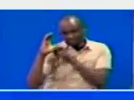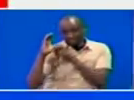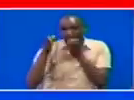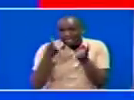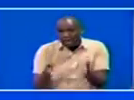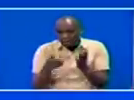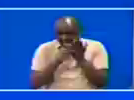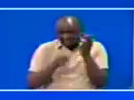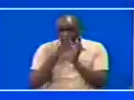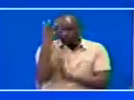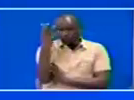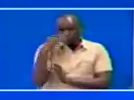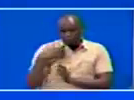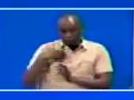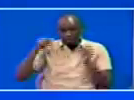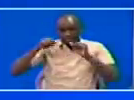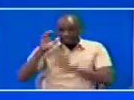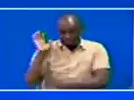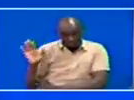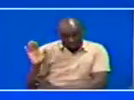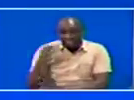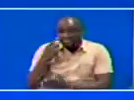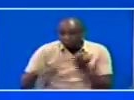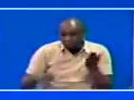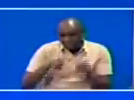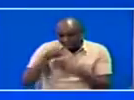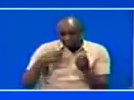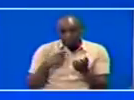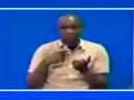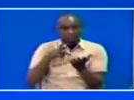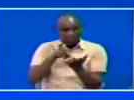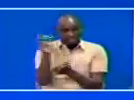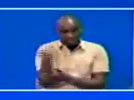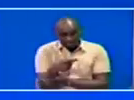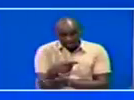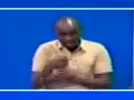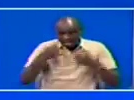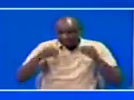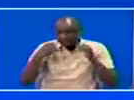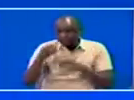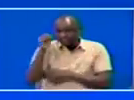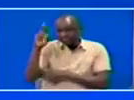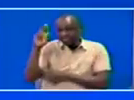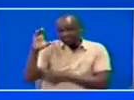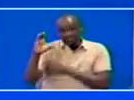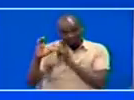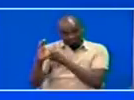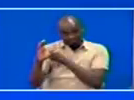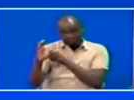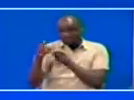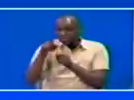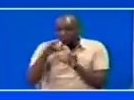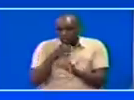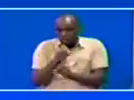According to Article 4 of the Collective Bargaining Agreement, touching on remuneration, implementation of the salary review would be put